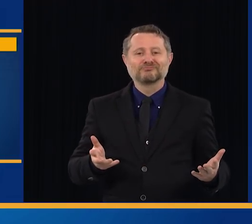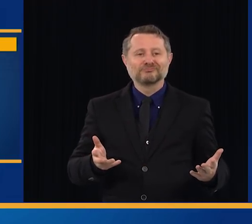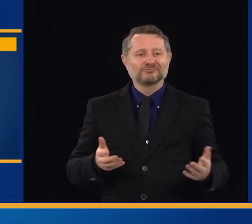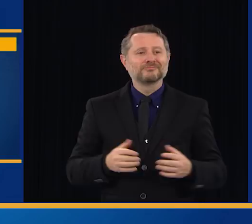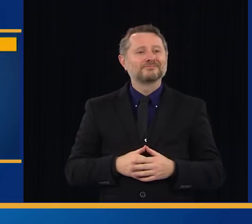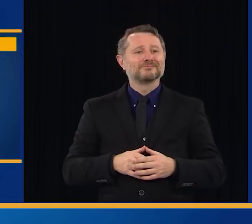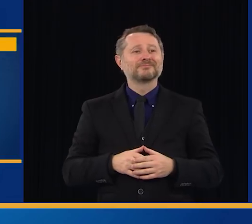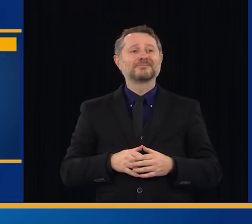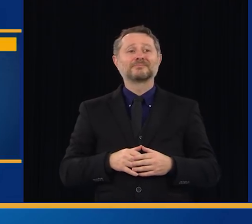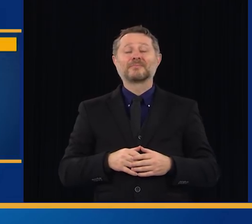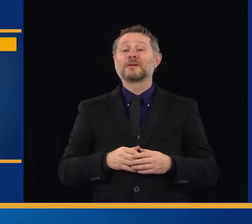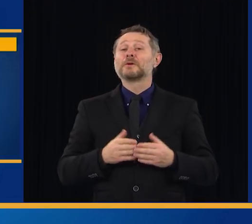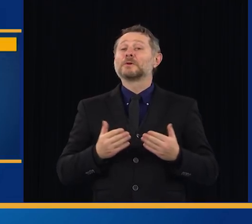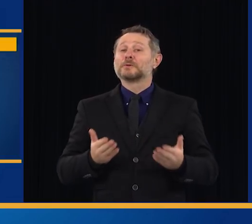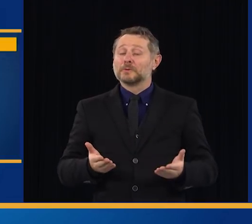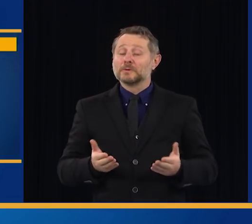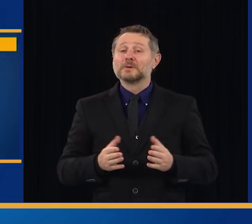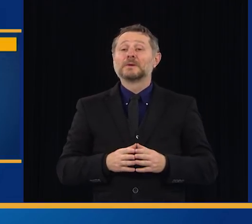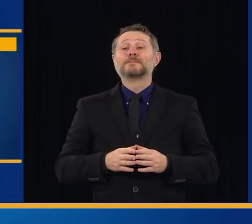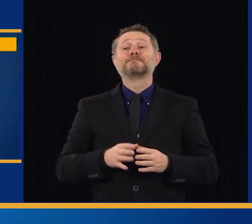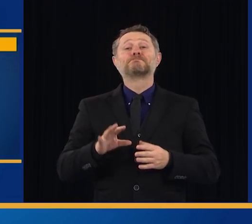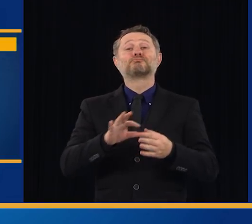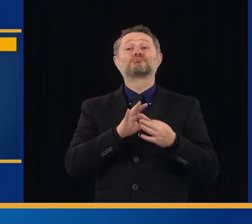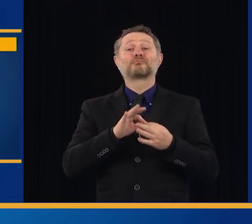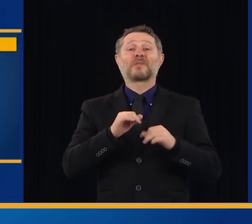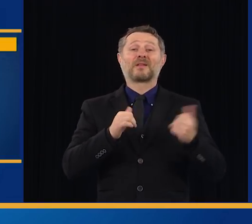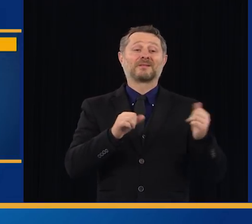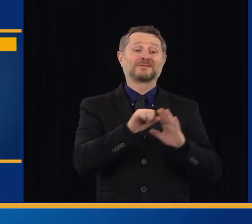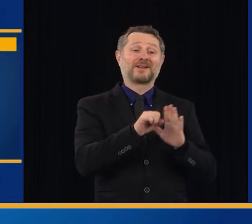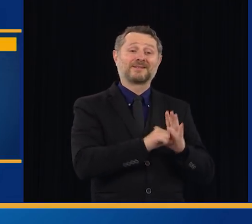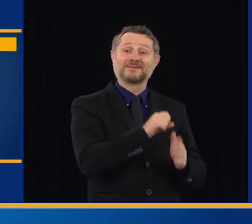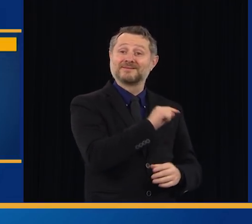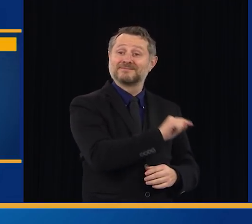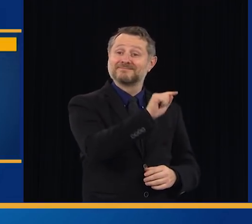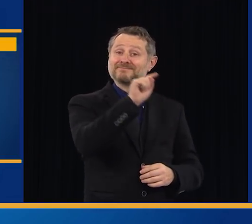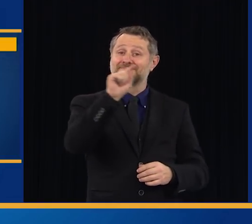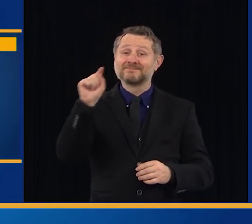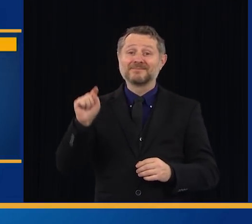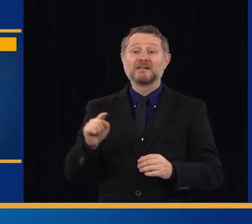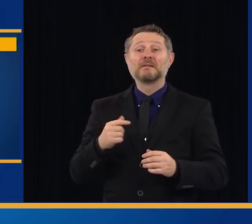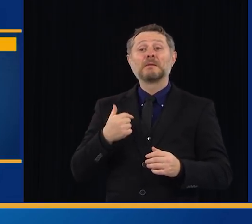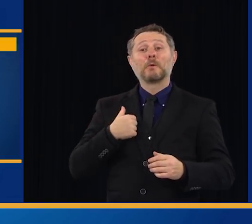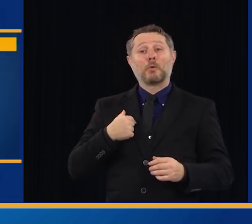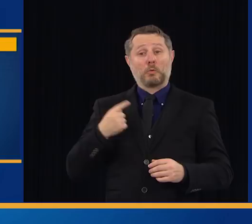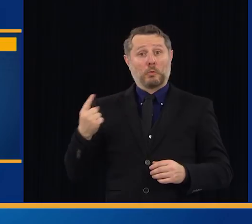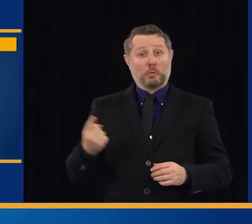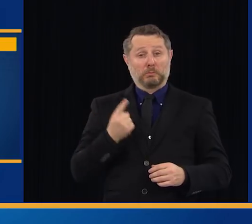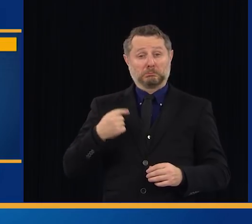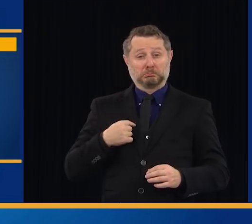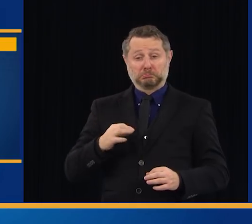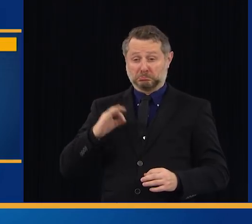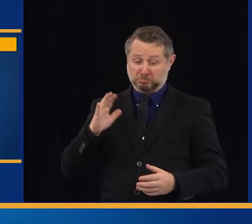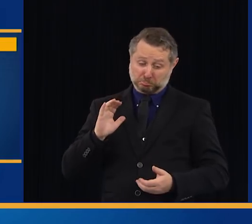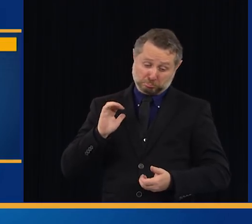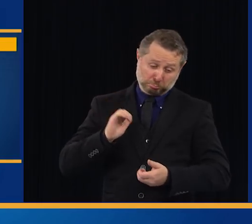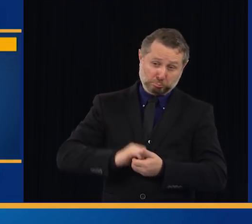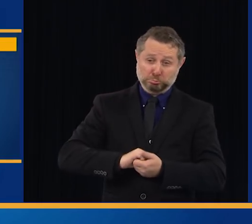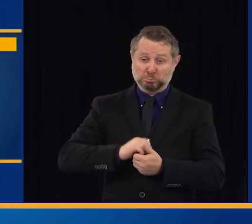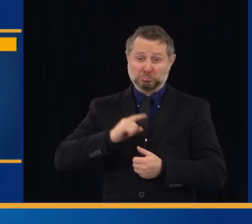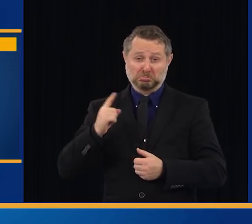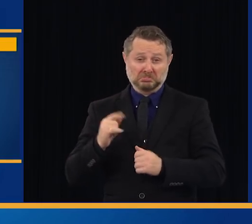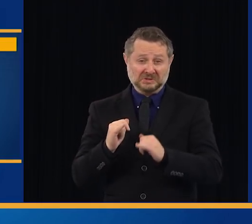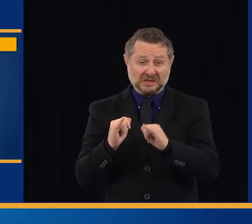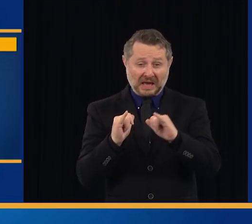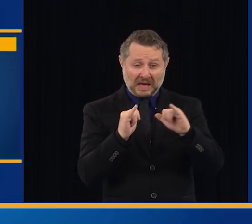basis. Coordinating with the other states doesn't mean we'll always be in lockstep, but we'll talk